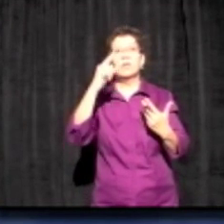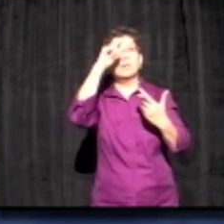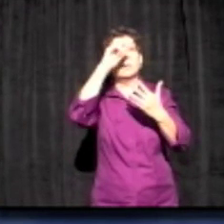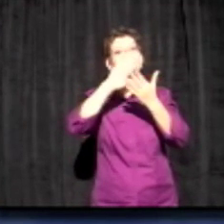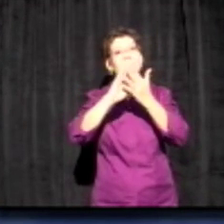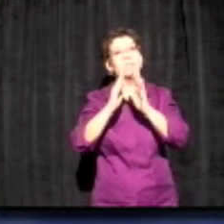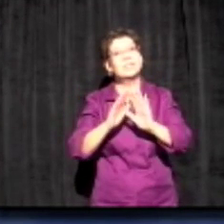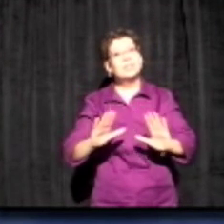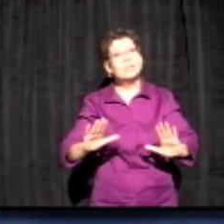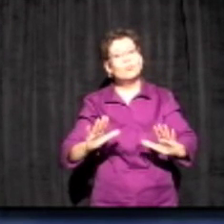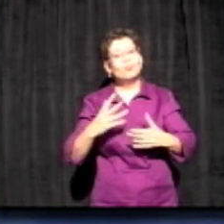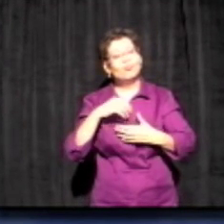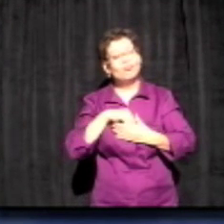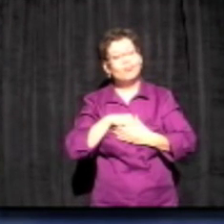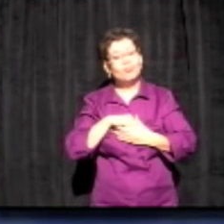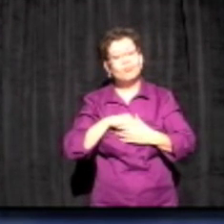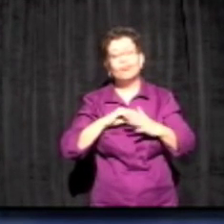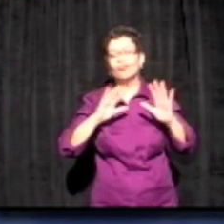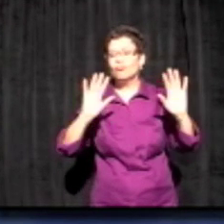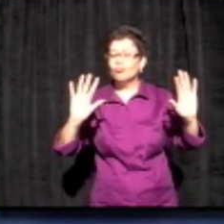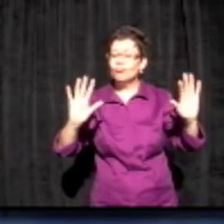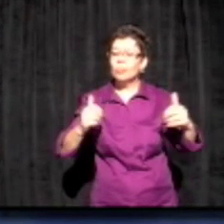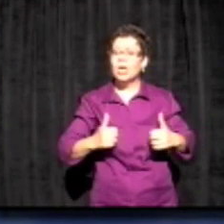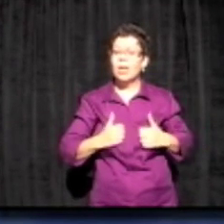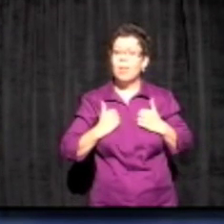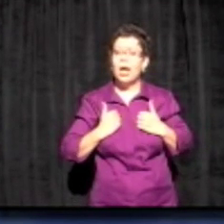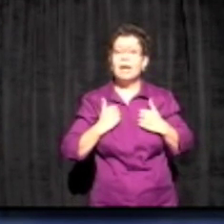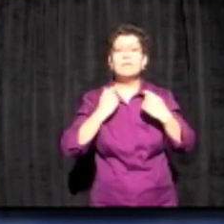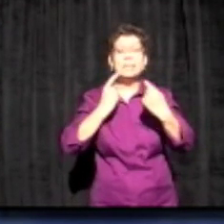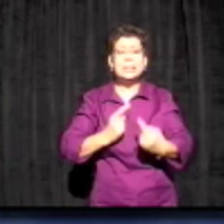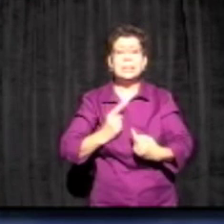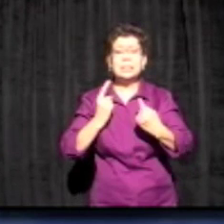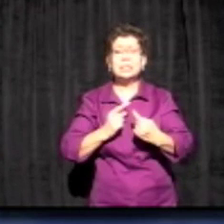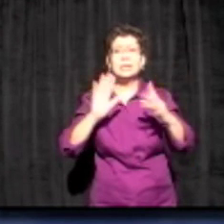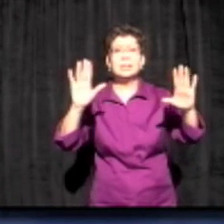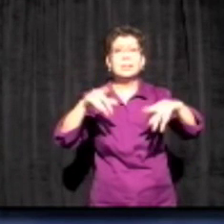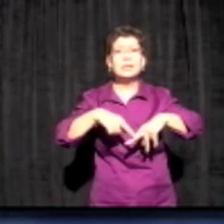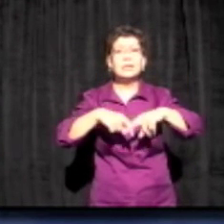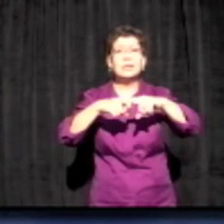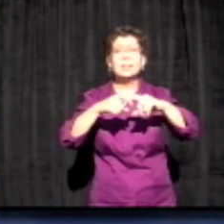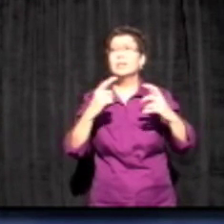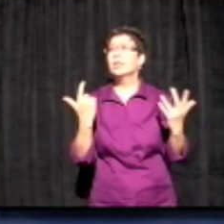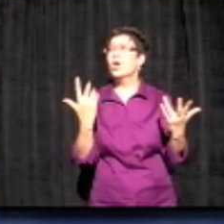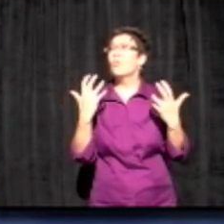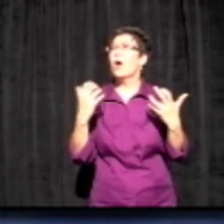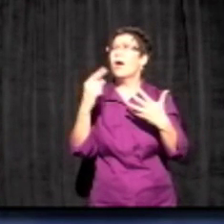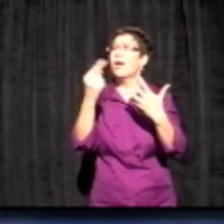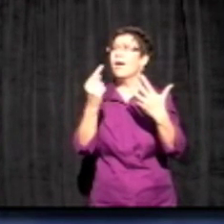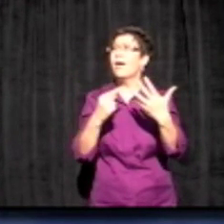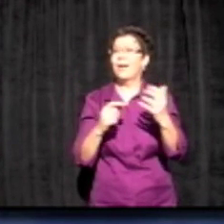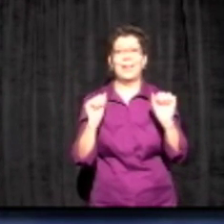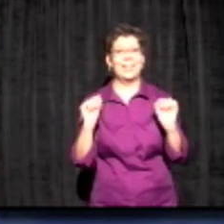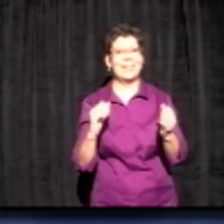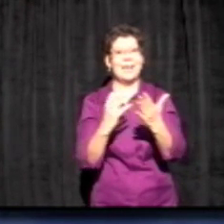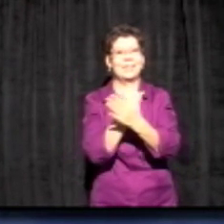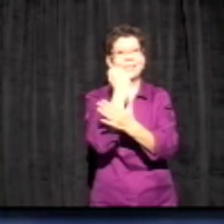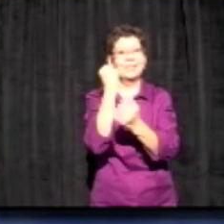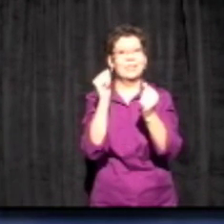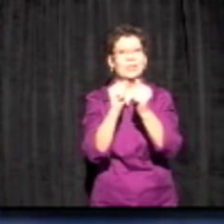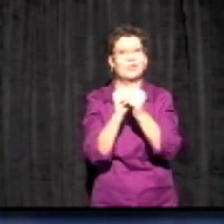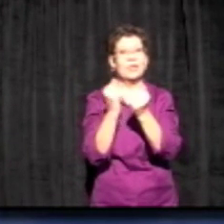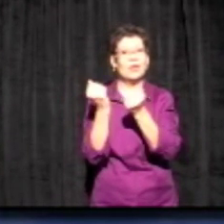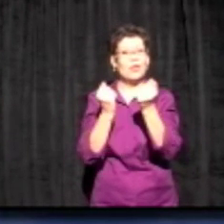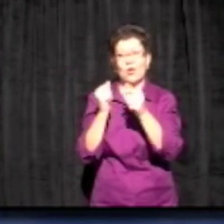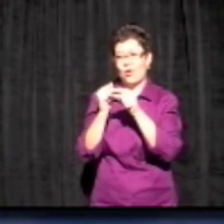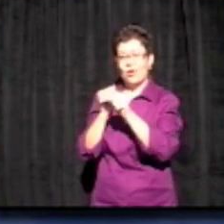mind to forget about life for a while and do all the things you want to do without